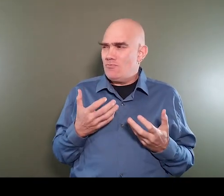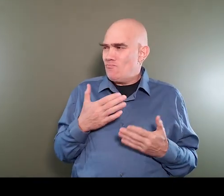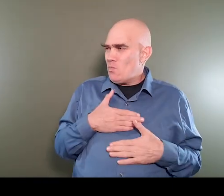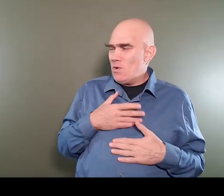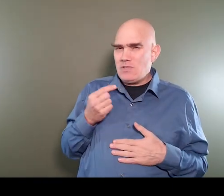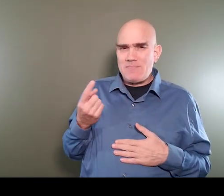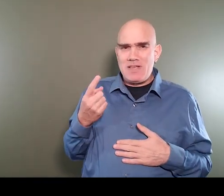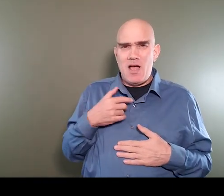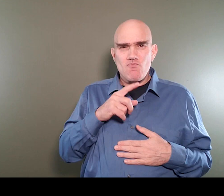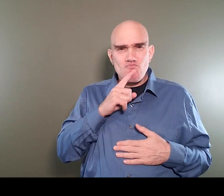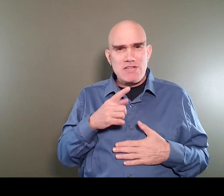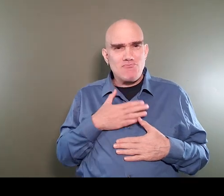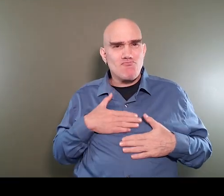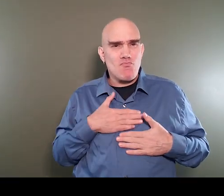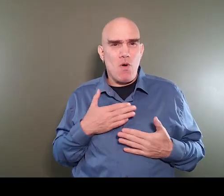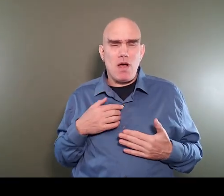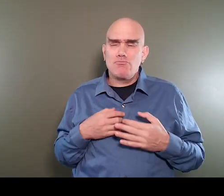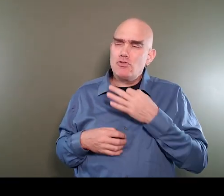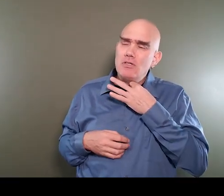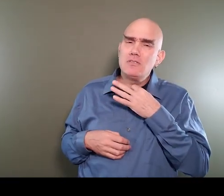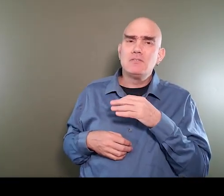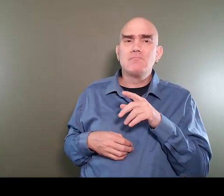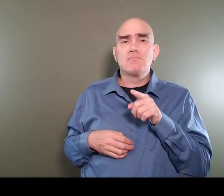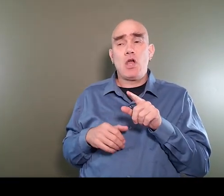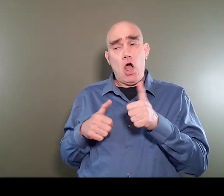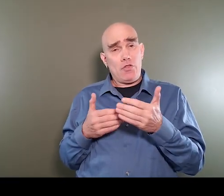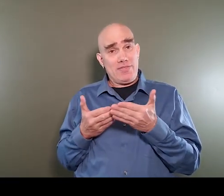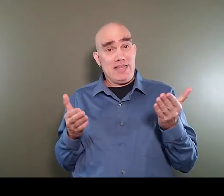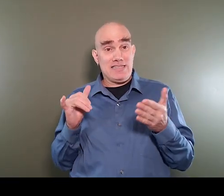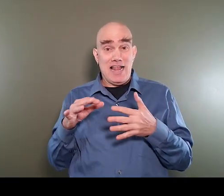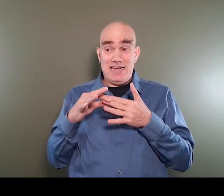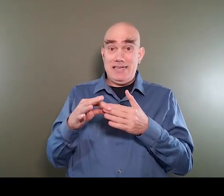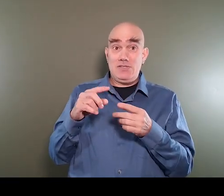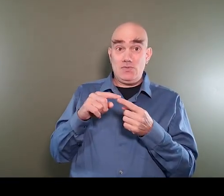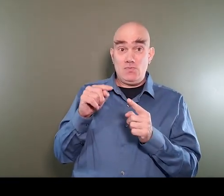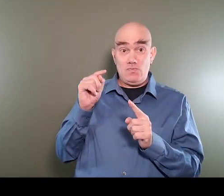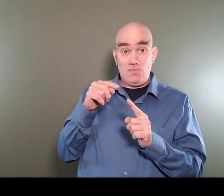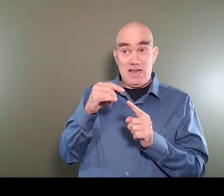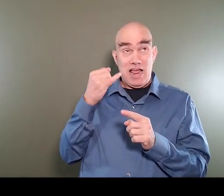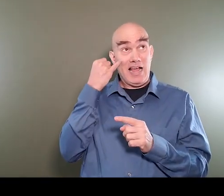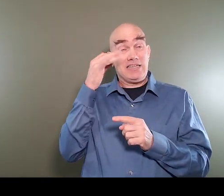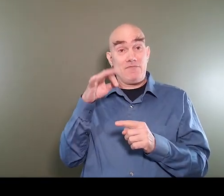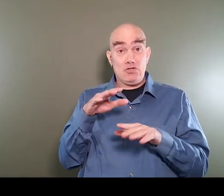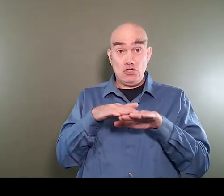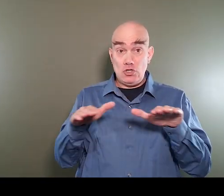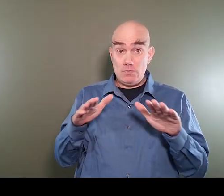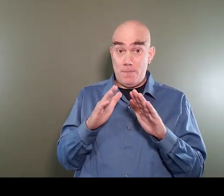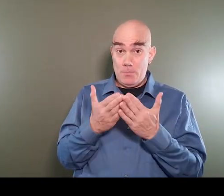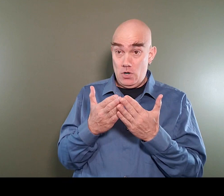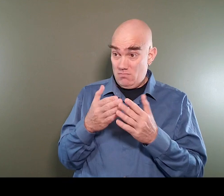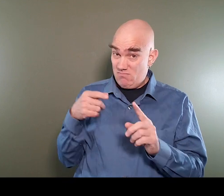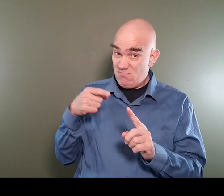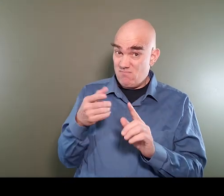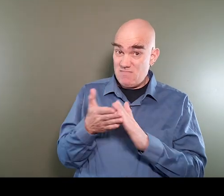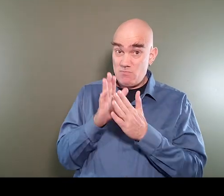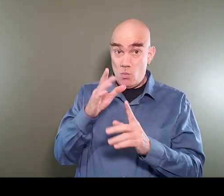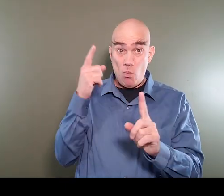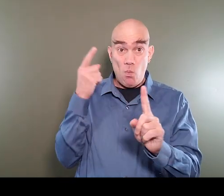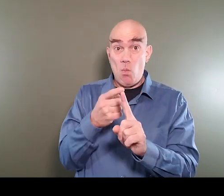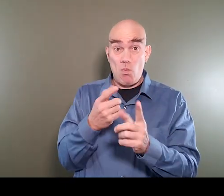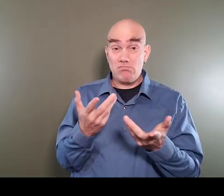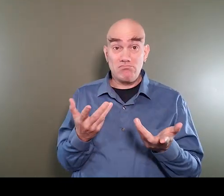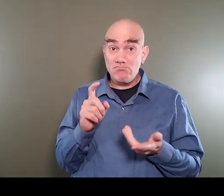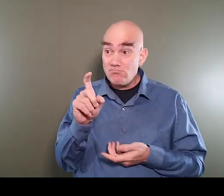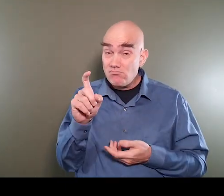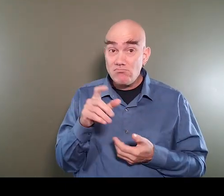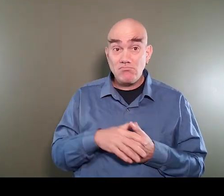want to do something that I really enjoy. And I'm curious, are there other things that led to this idea of